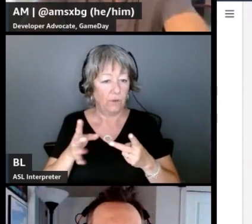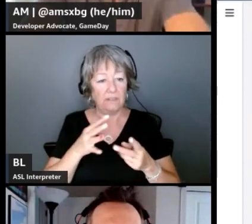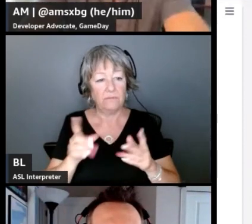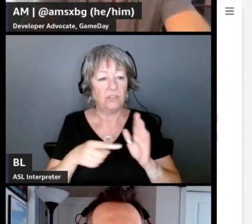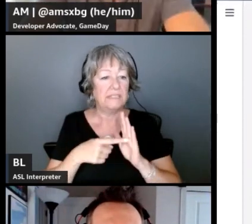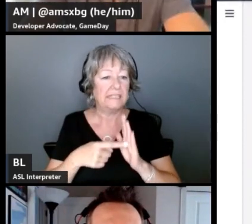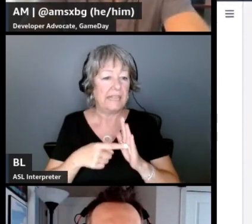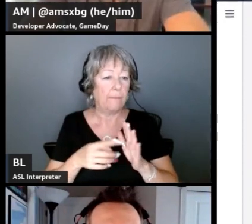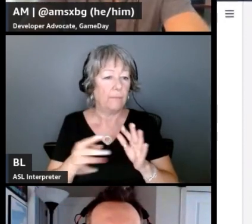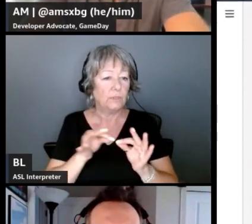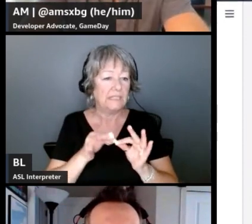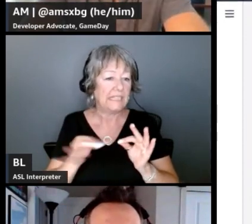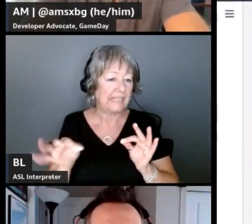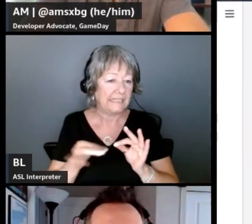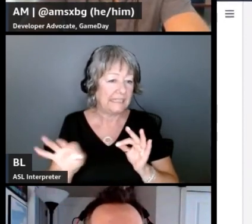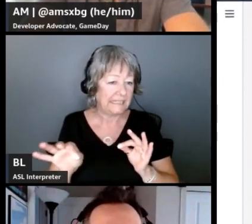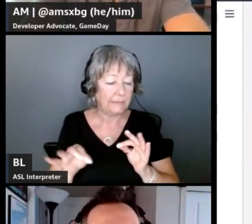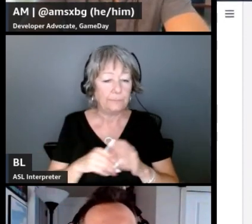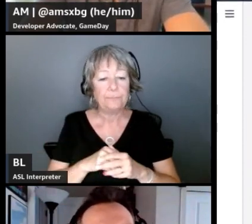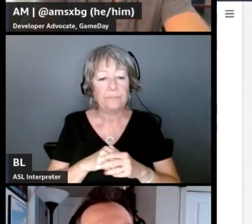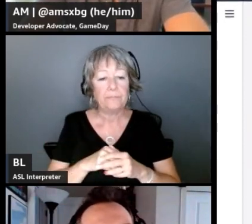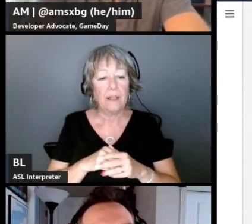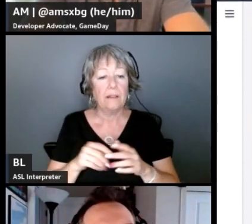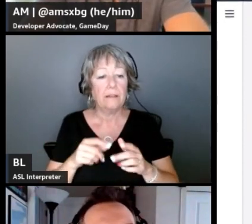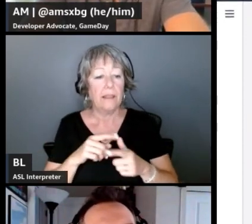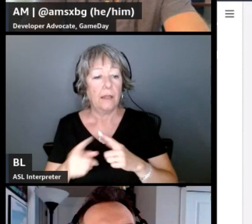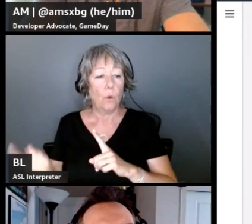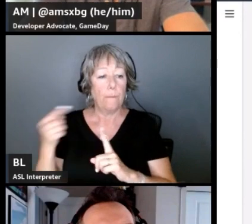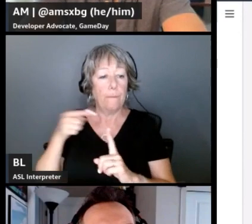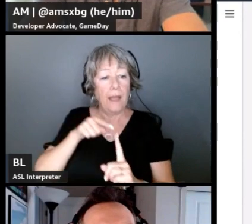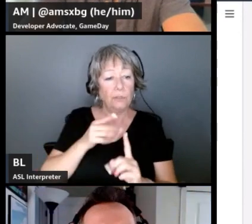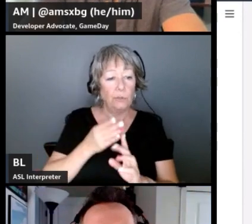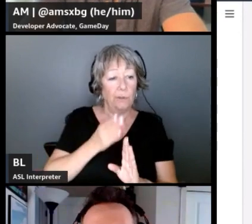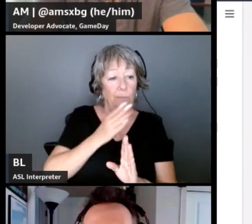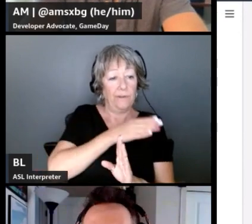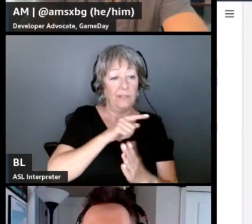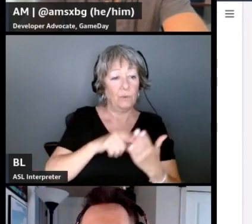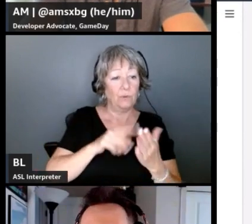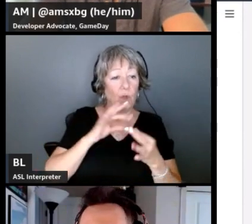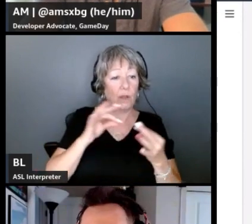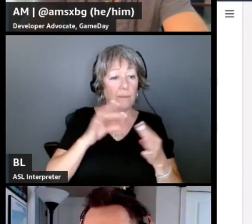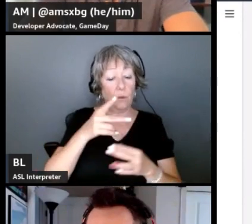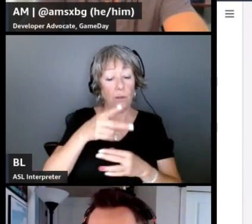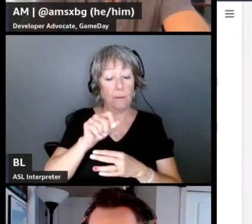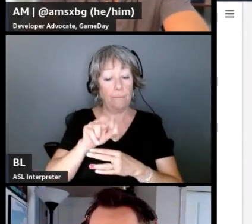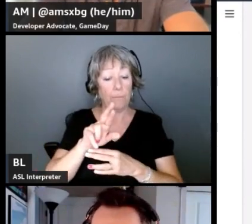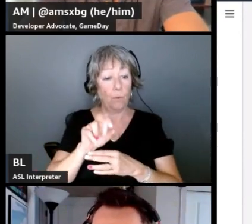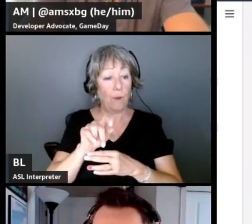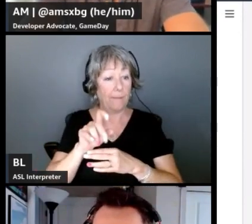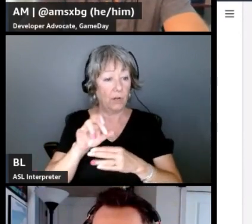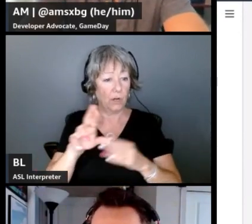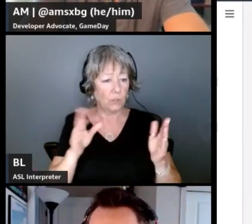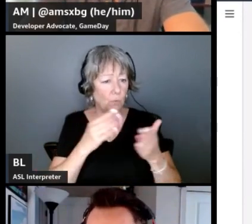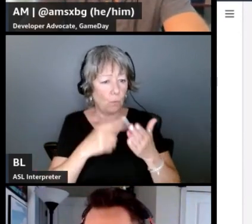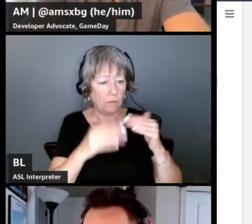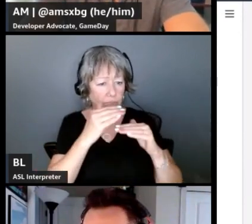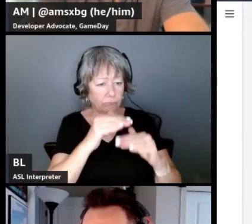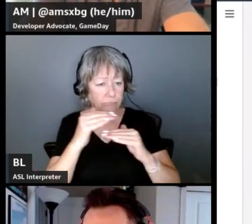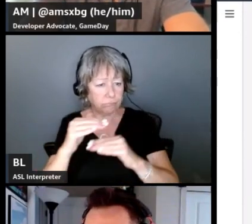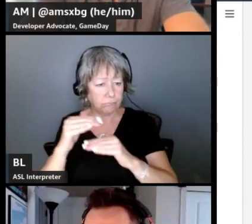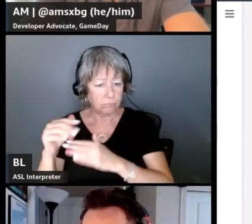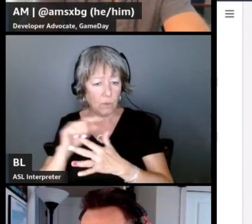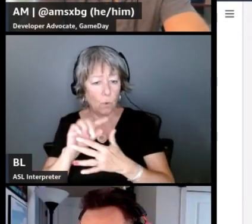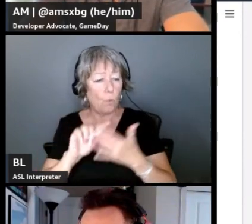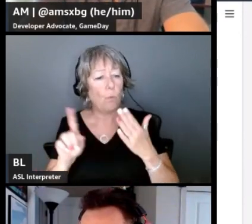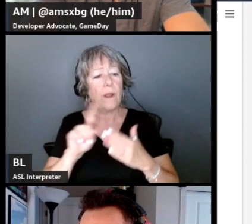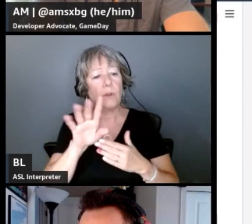part of the description. Going back to the previous segment around parameters, this is where you get to see that customers actually have the ability to change the